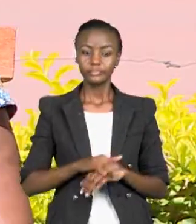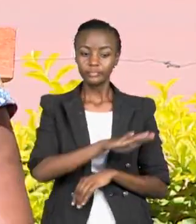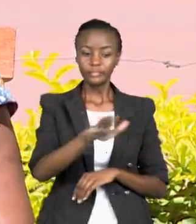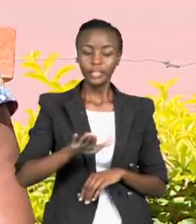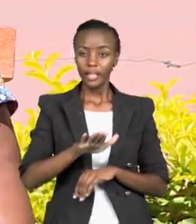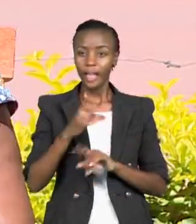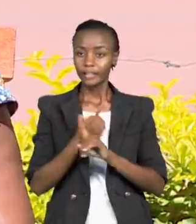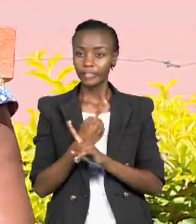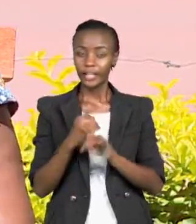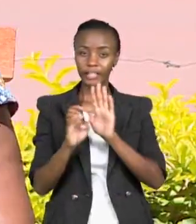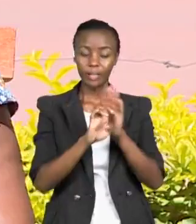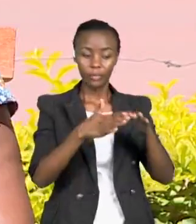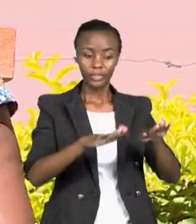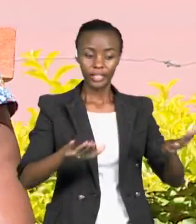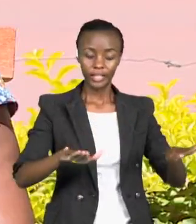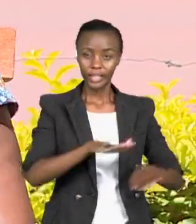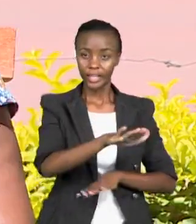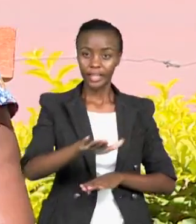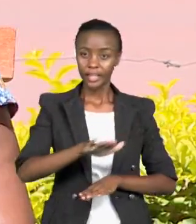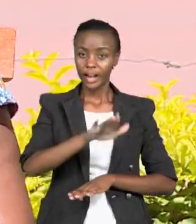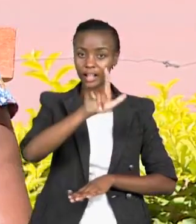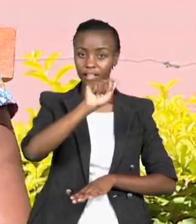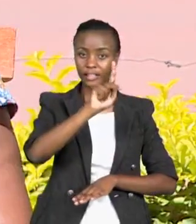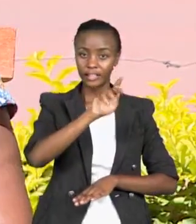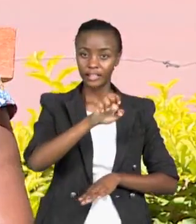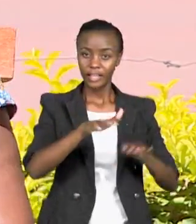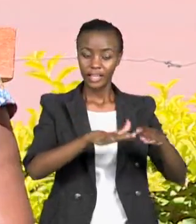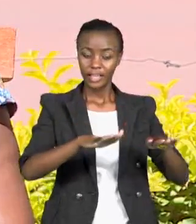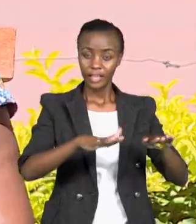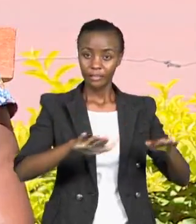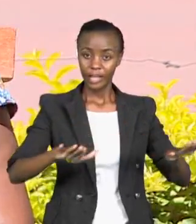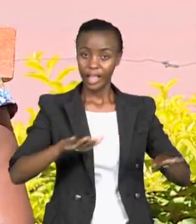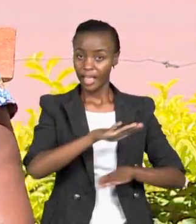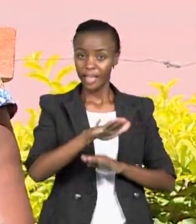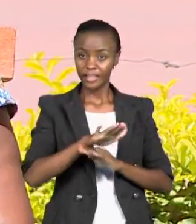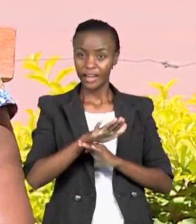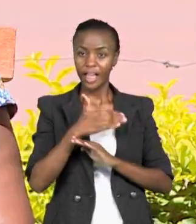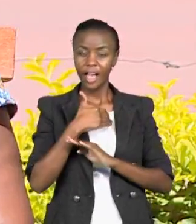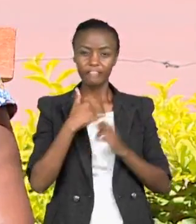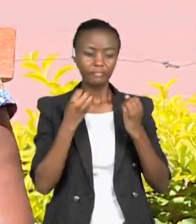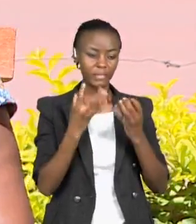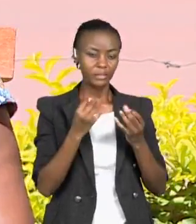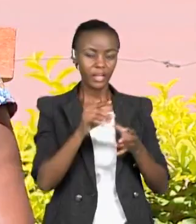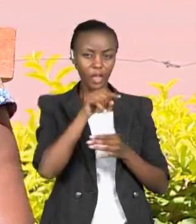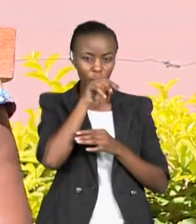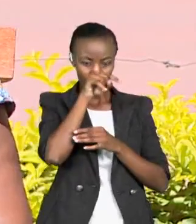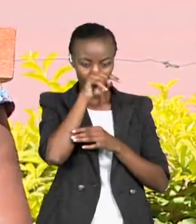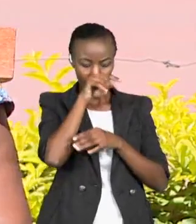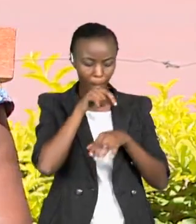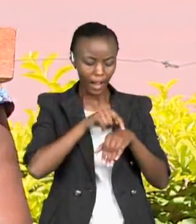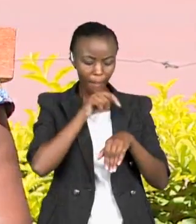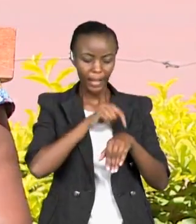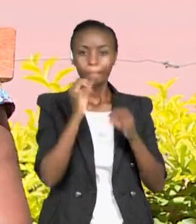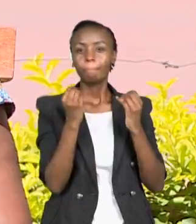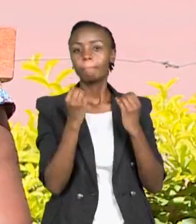region, and it's about the mosquito density. Yeah, there are very many mosquitoes. And the reason why we have